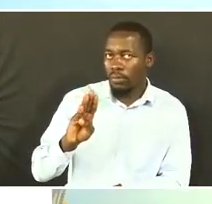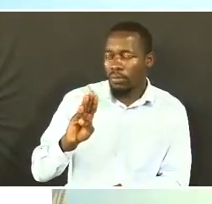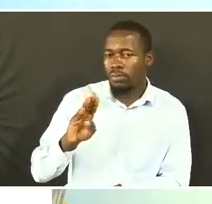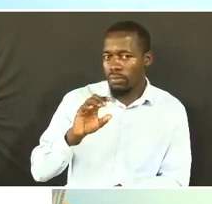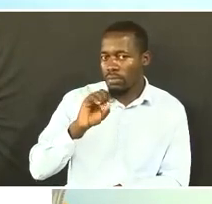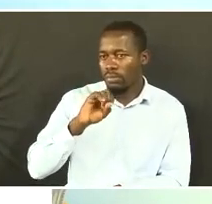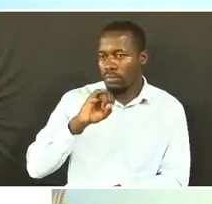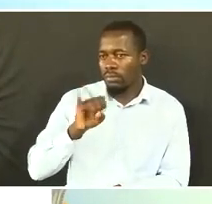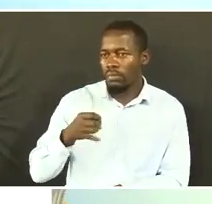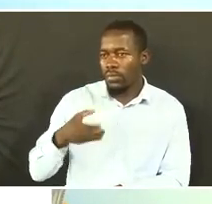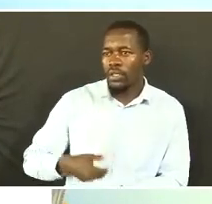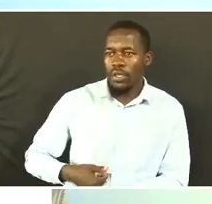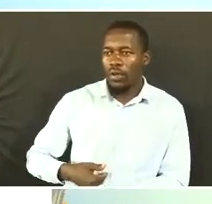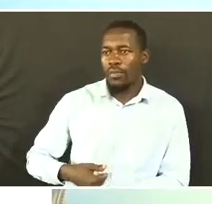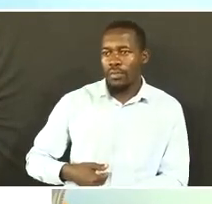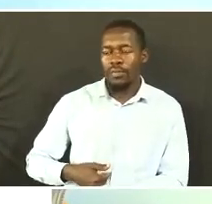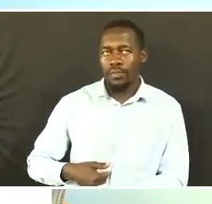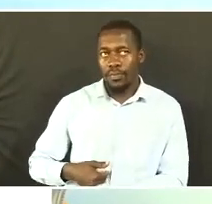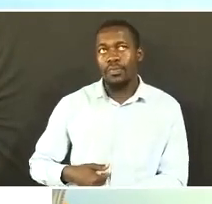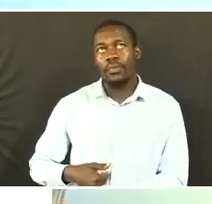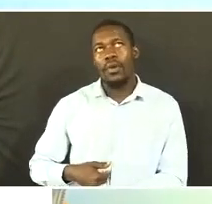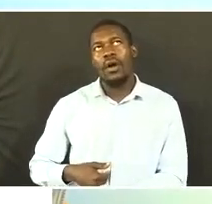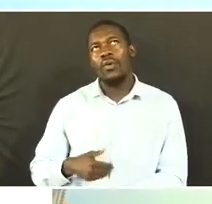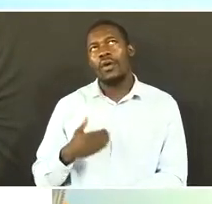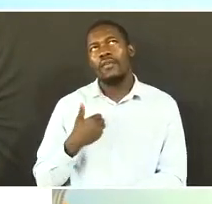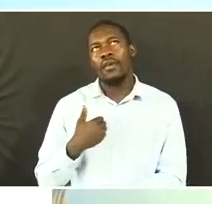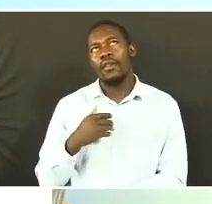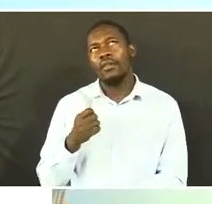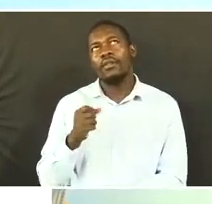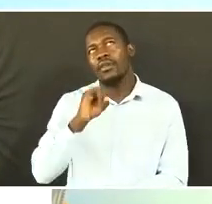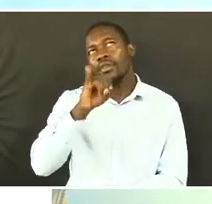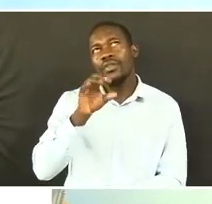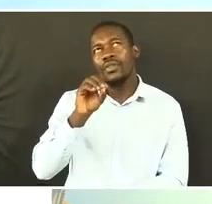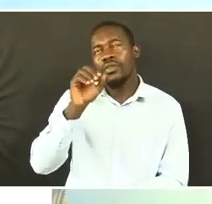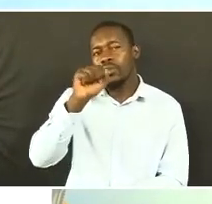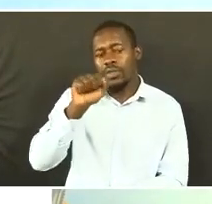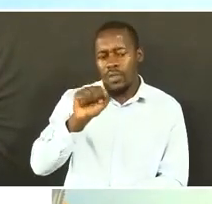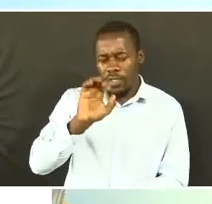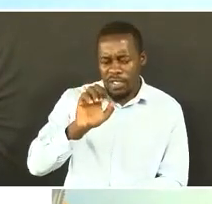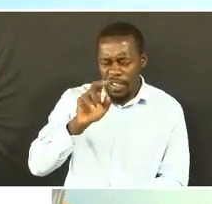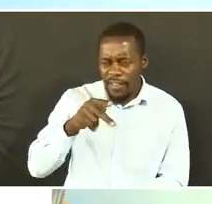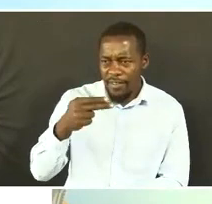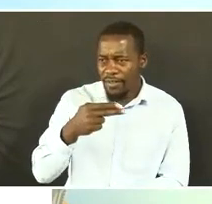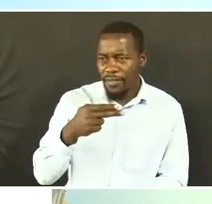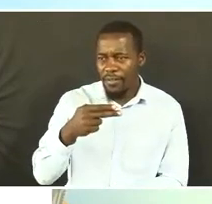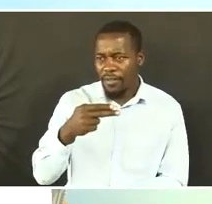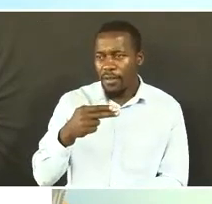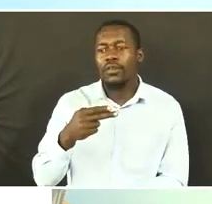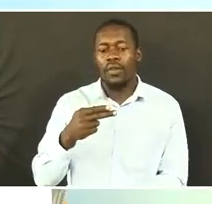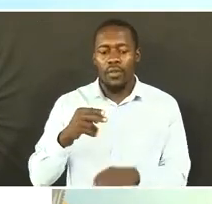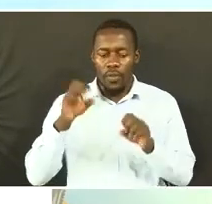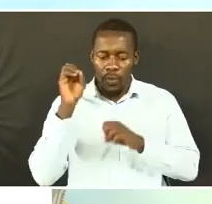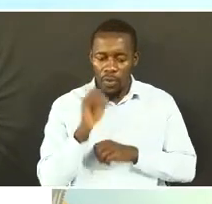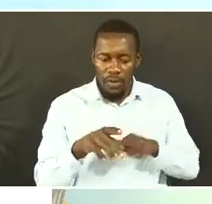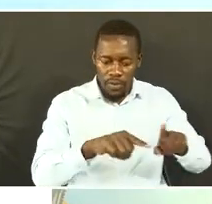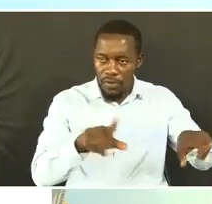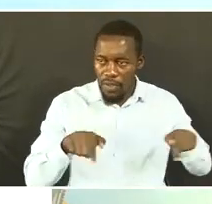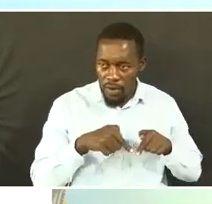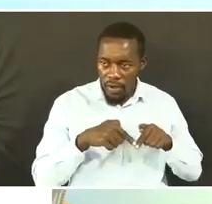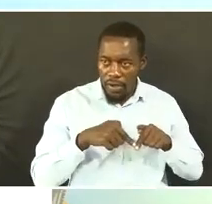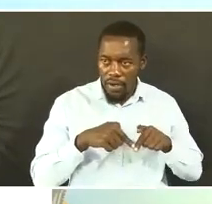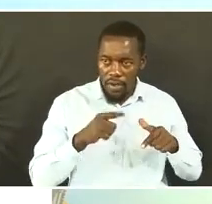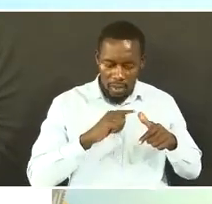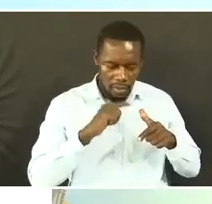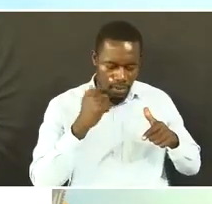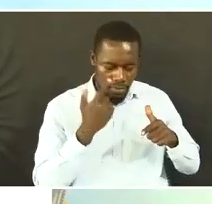himself out as true and steady to principle and says, how can I do such a great sin, such a wicked